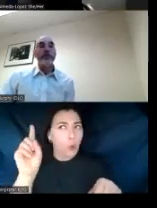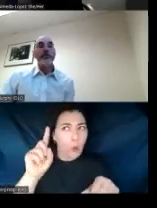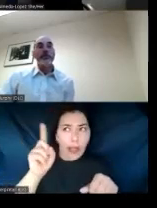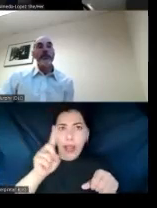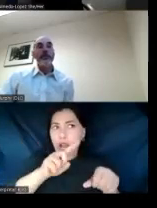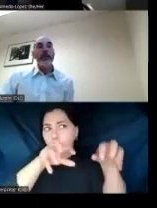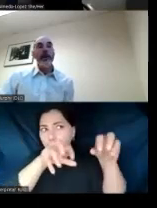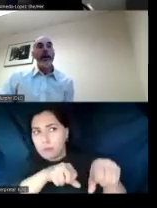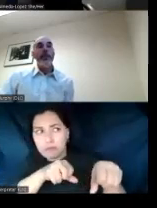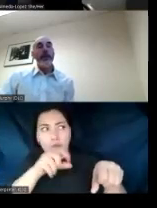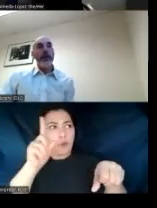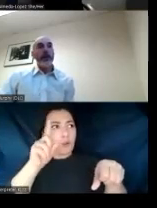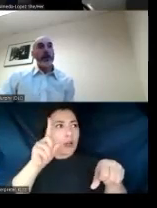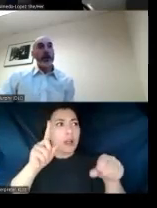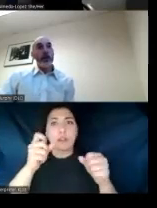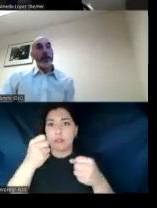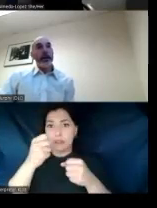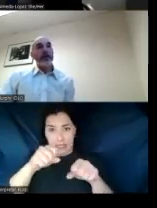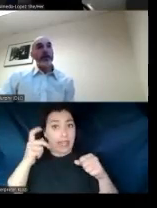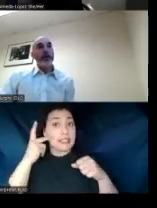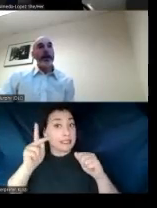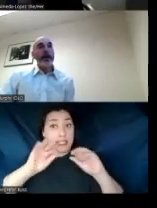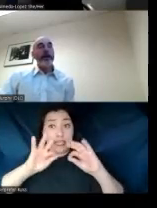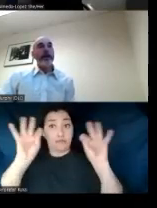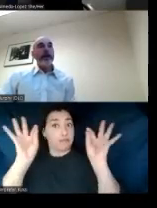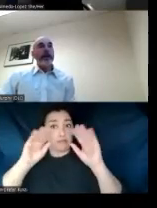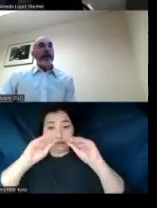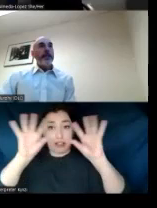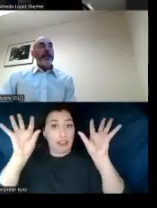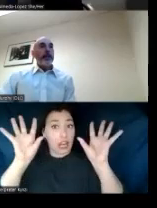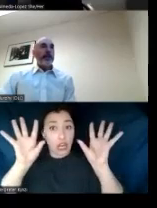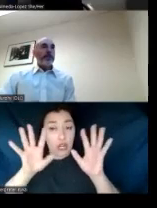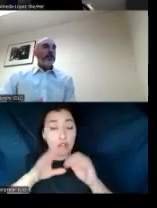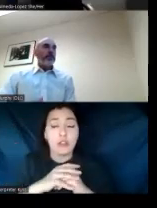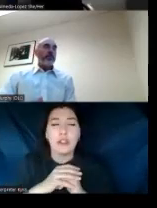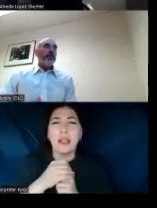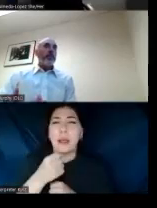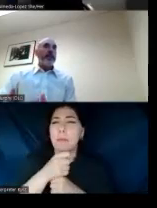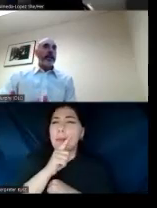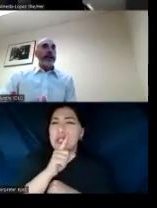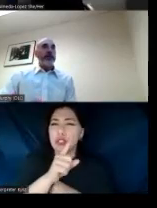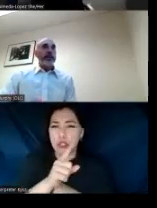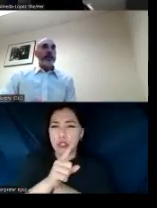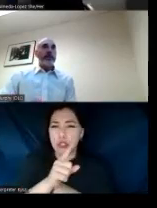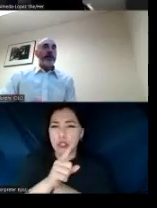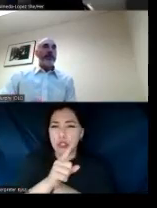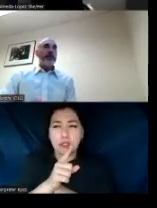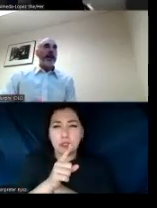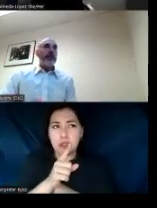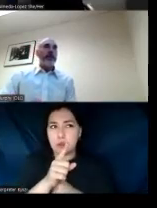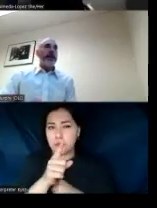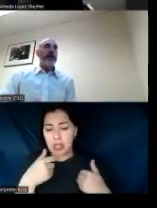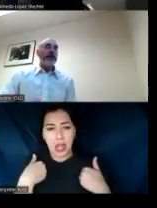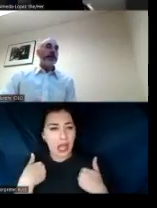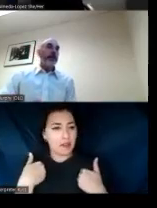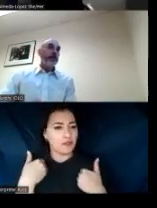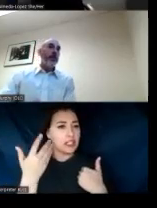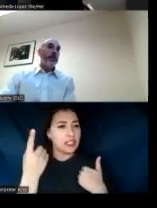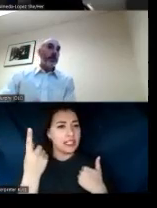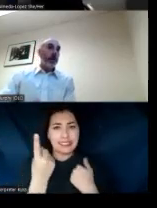visible. You're going to want to make sure that there's some indication of how to